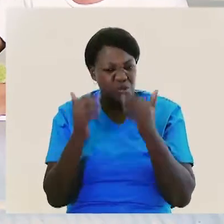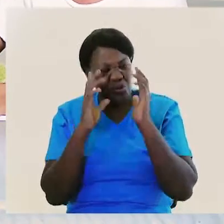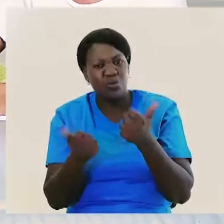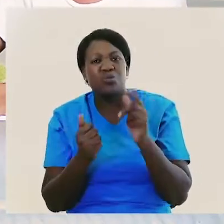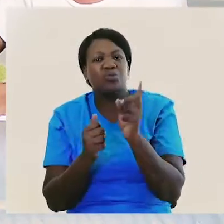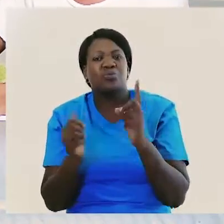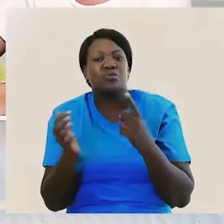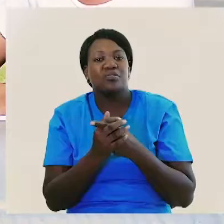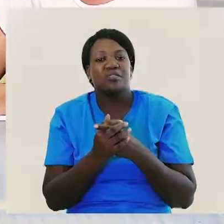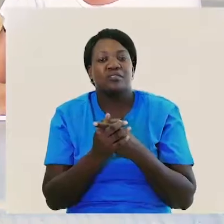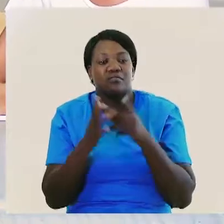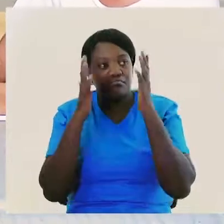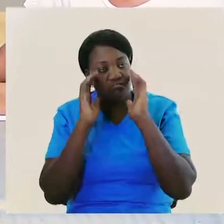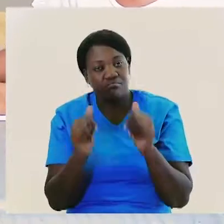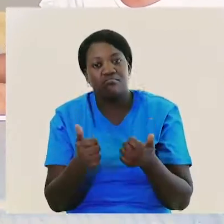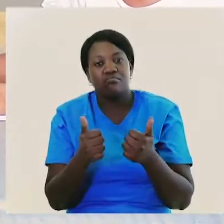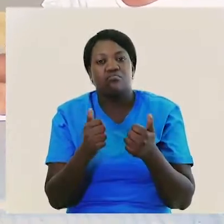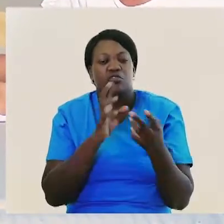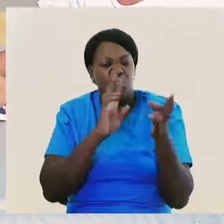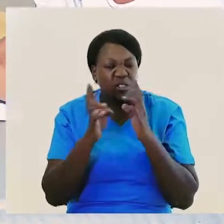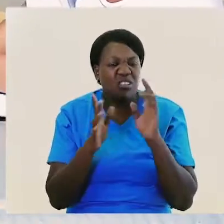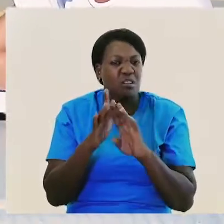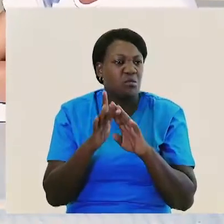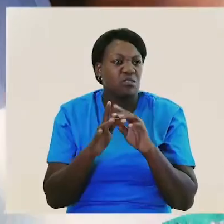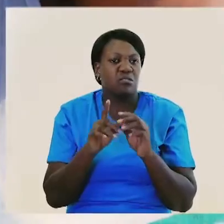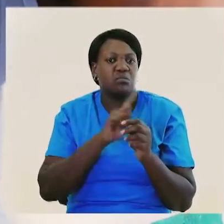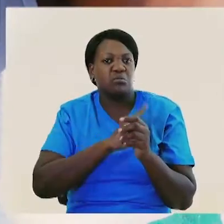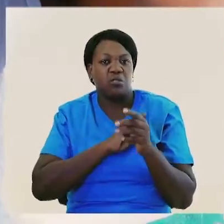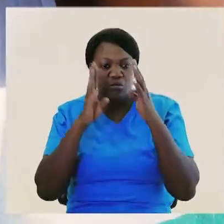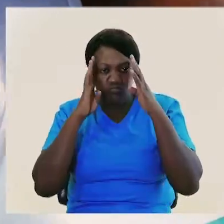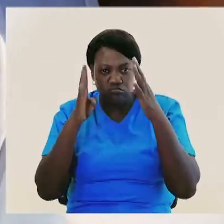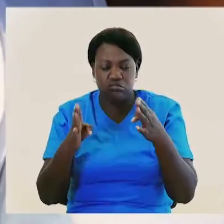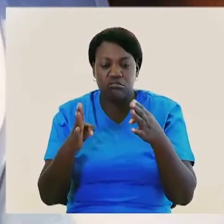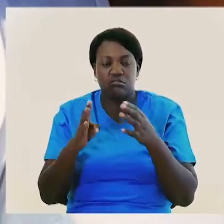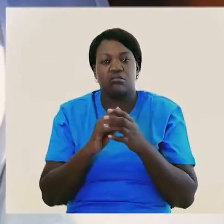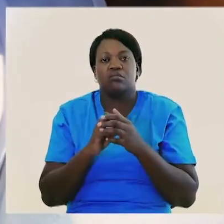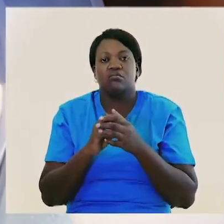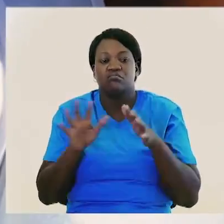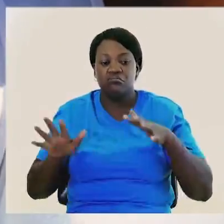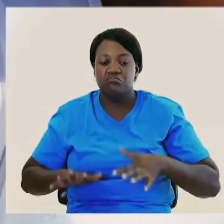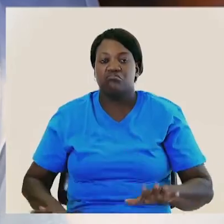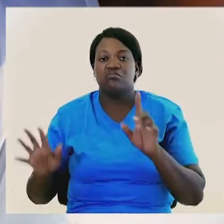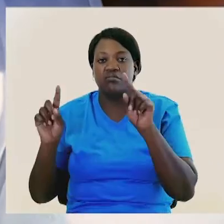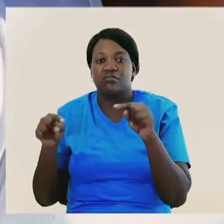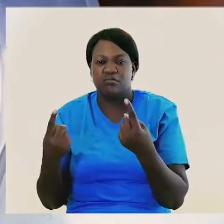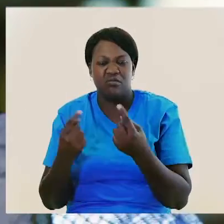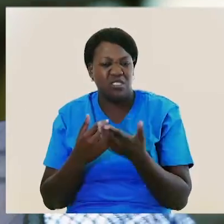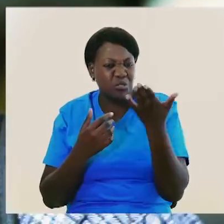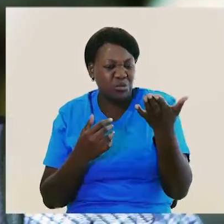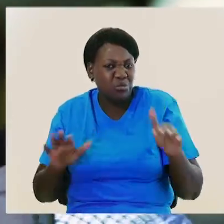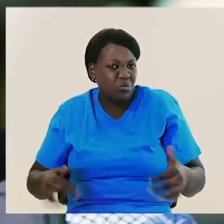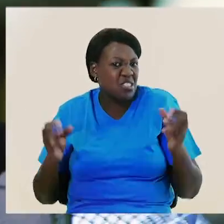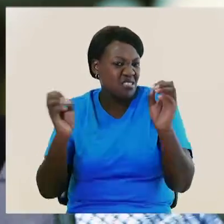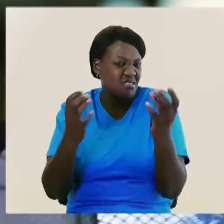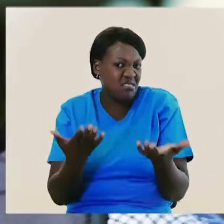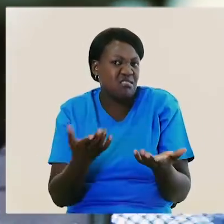girls? Hi, Patrick. So what are you guys talking about? You look so serious, man. Girl stuff. Don't you boys have boys things? We